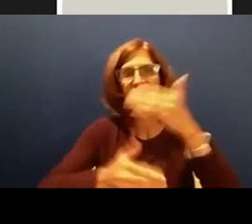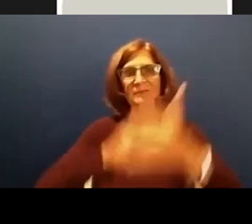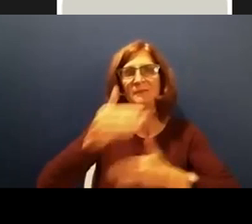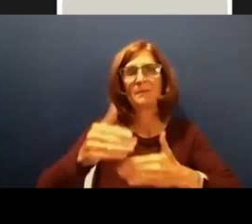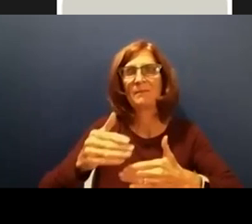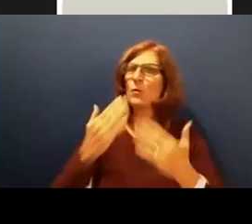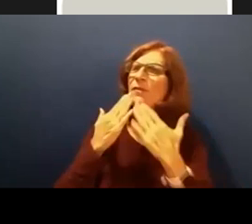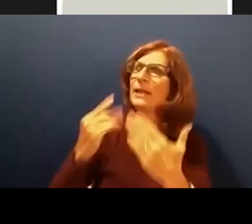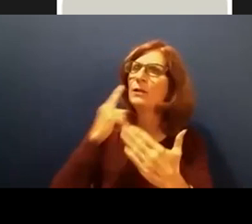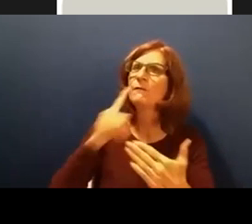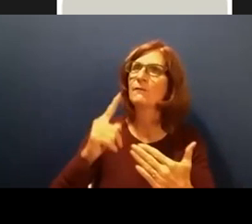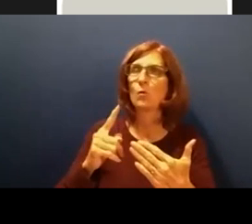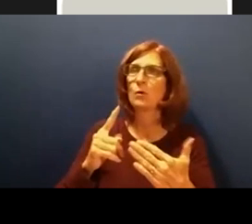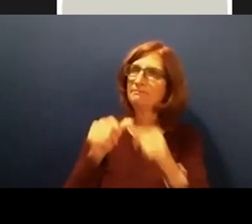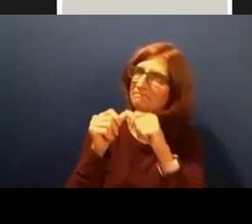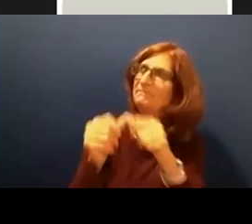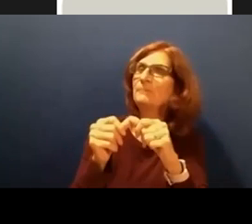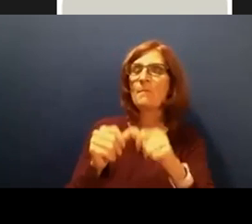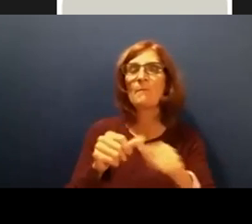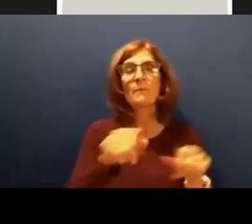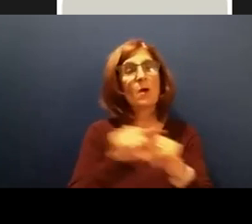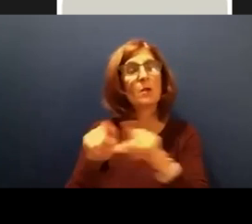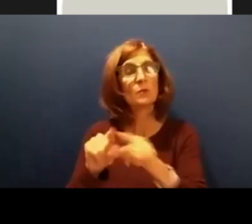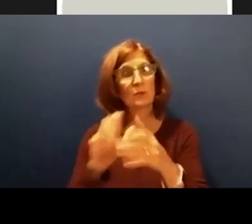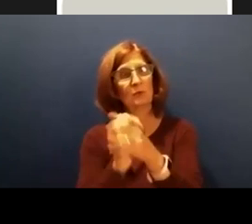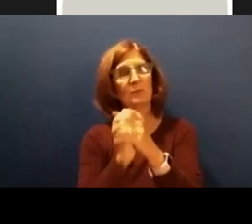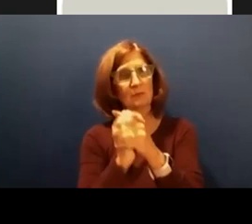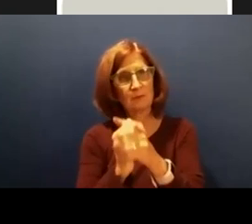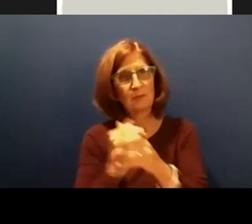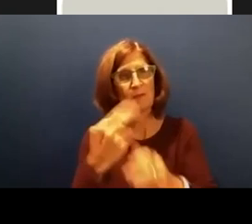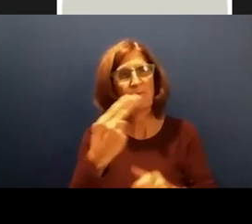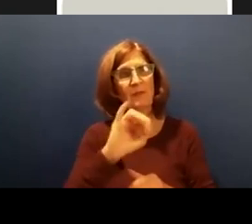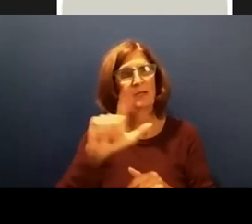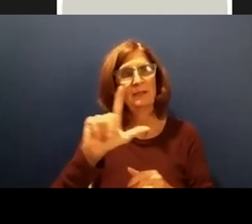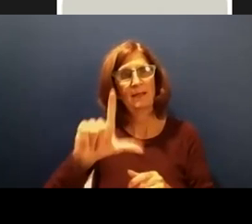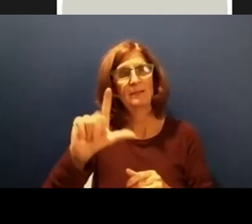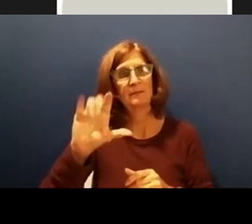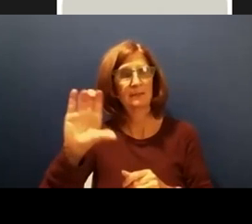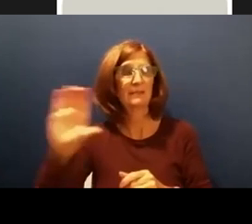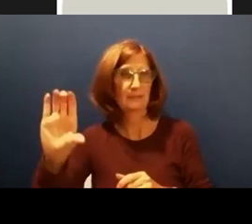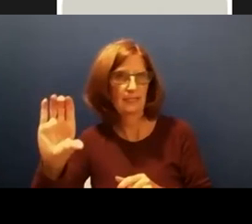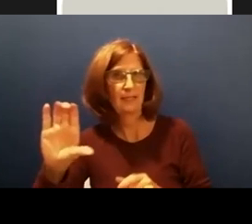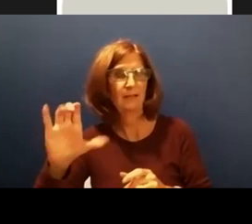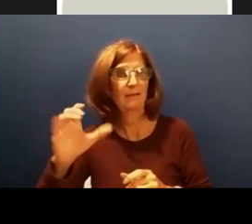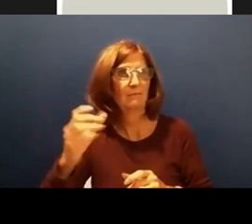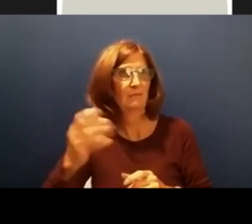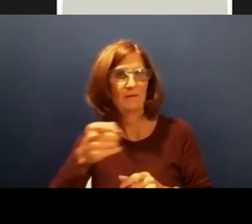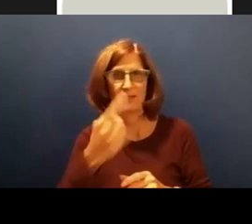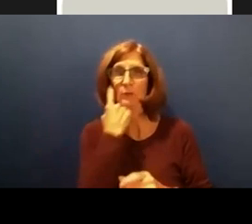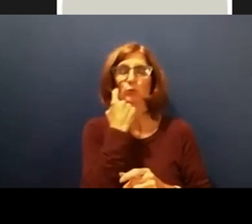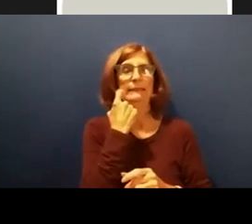sticking with it. Also, just want to say congratulations to the Hill CDC on the prior one that came before us.